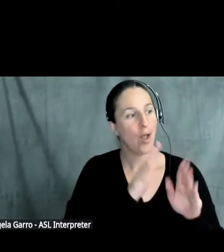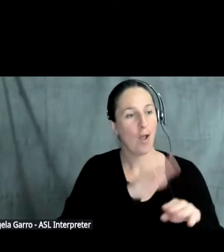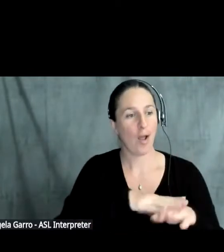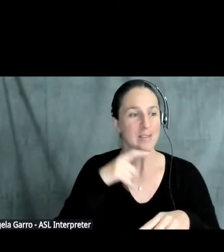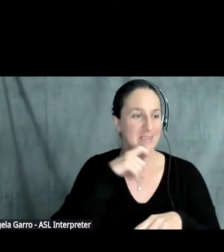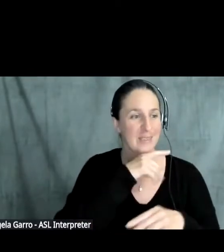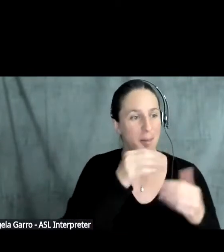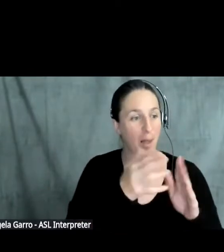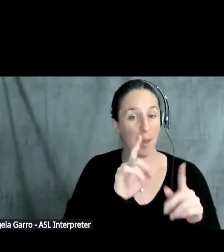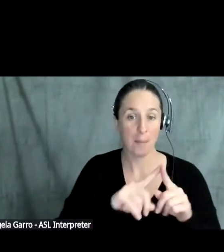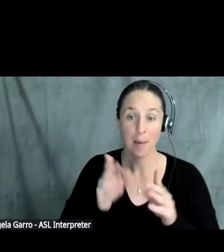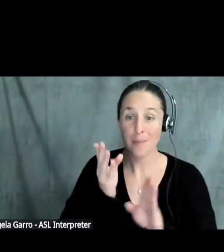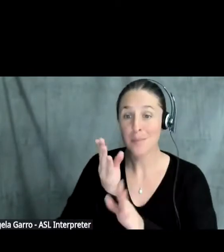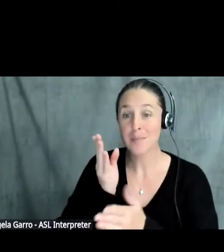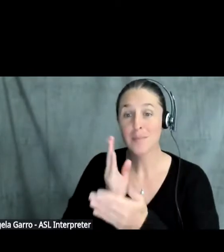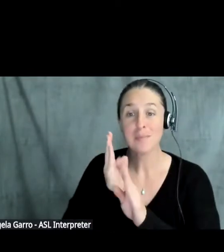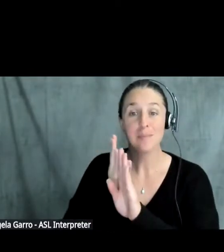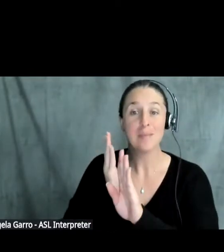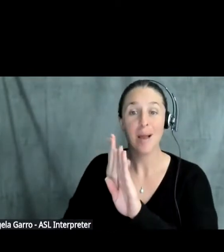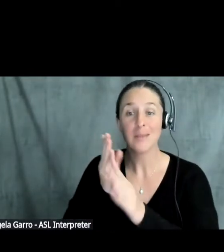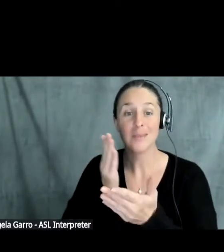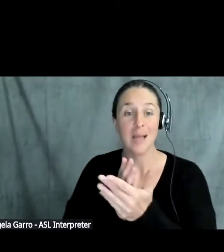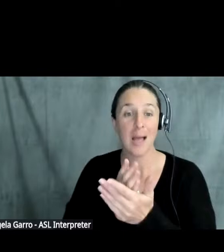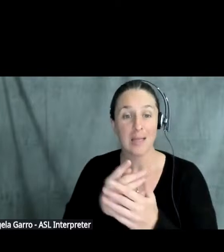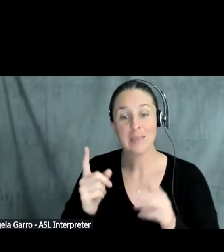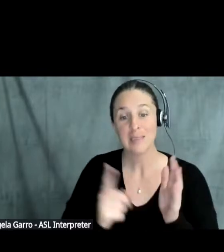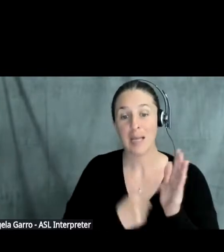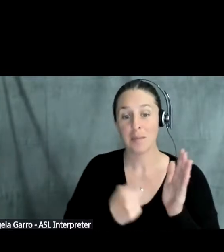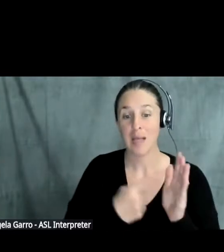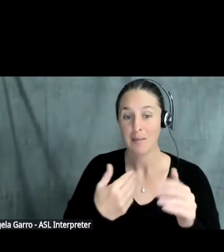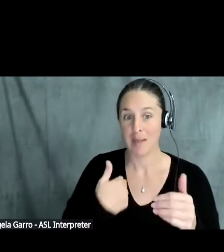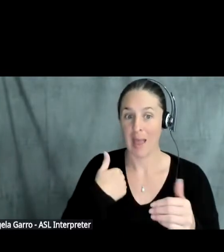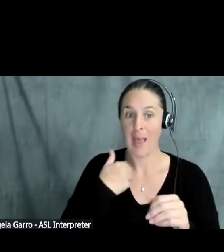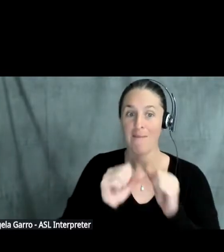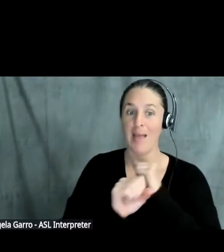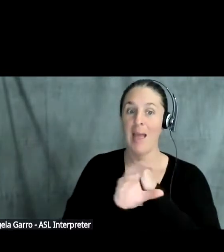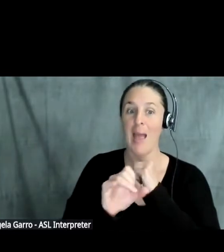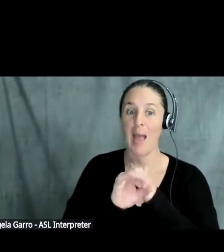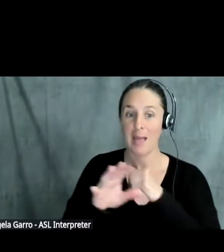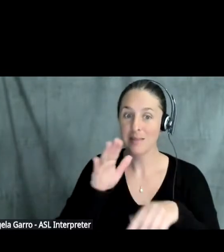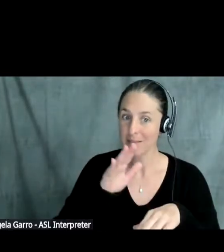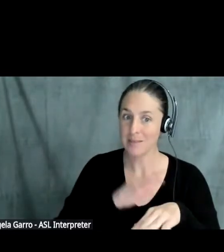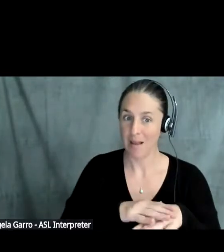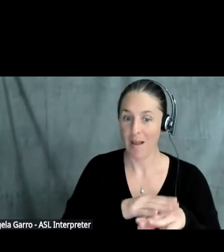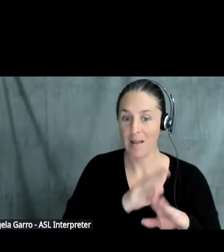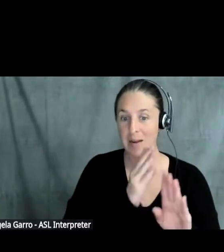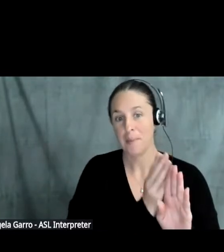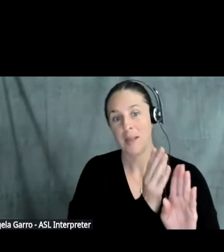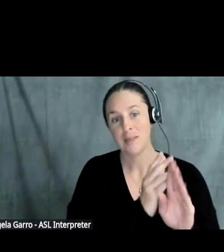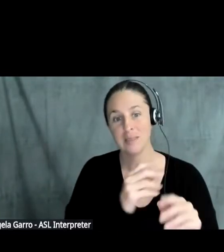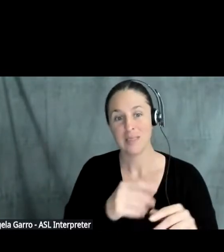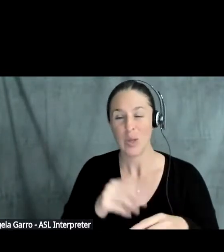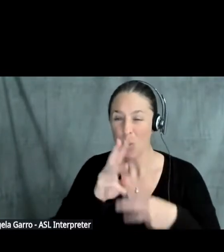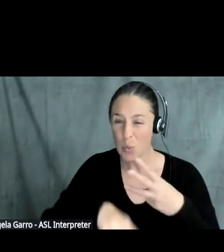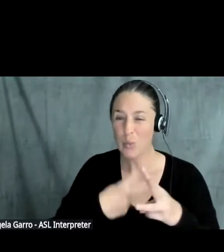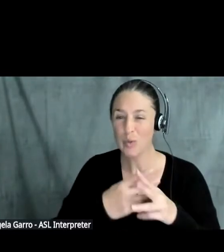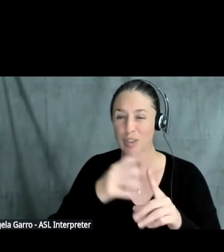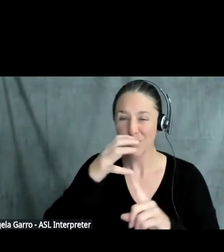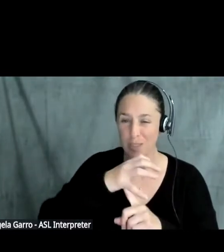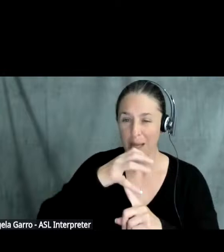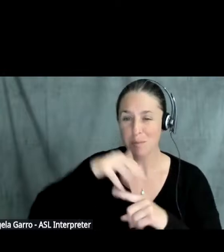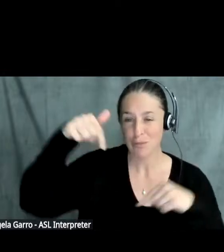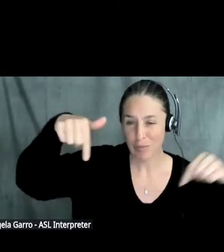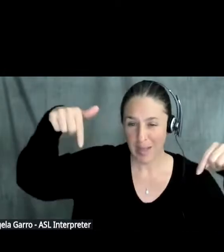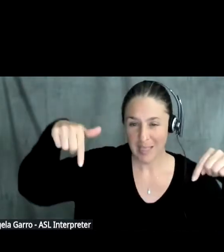stops, or sometimes there's ads on the Samtrans buses or something. I mean, we got to get this information out. World champions right here in San Mateo County